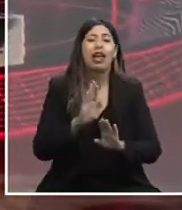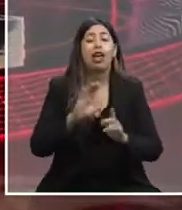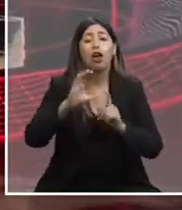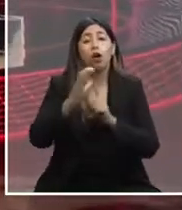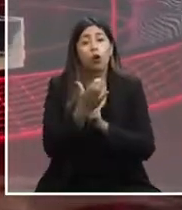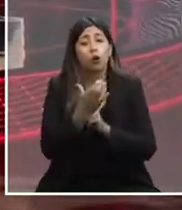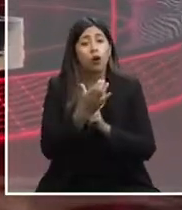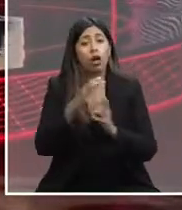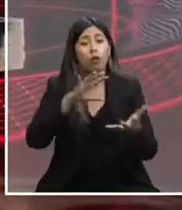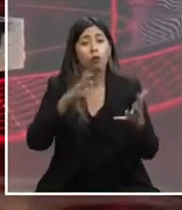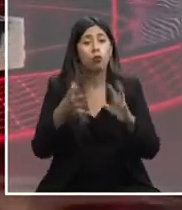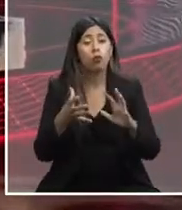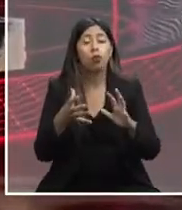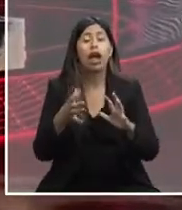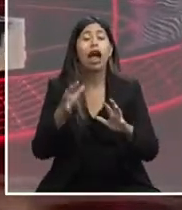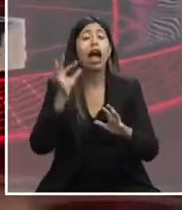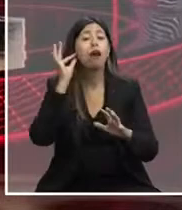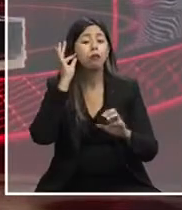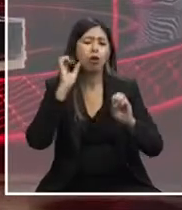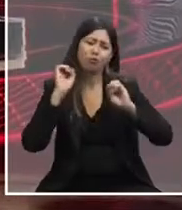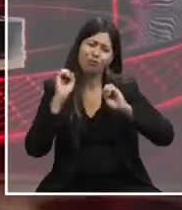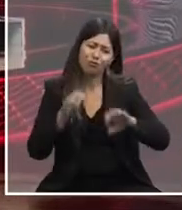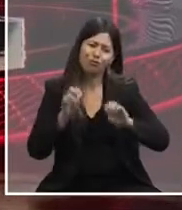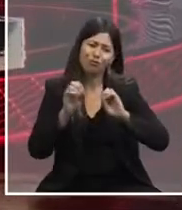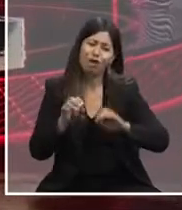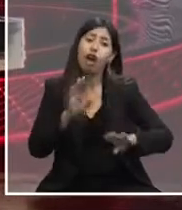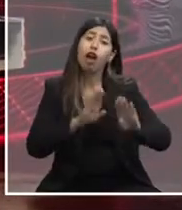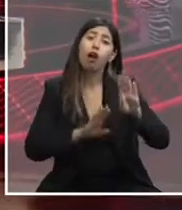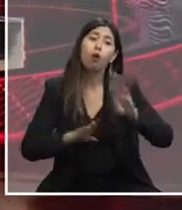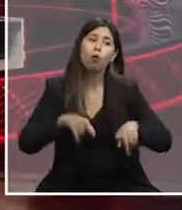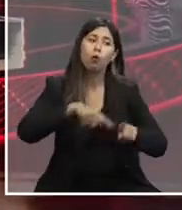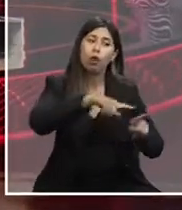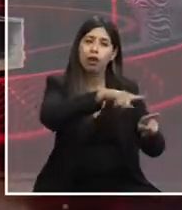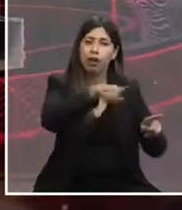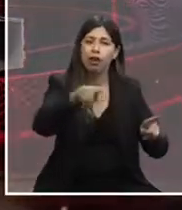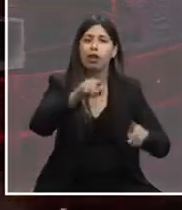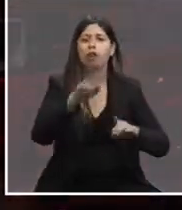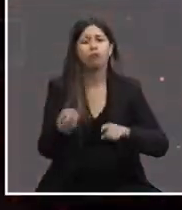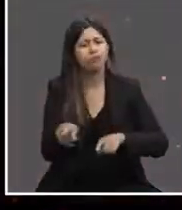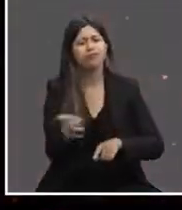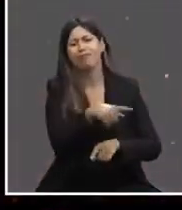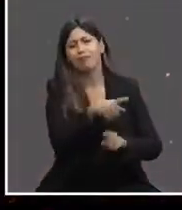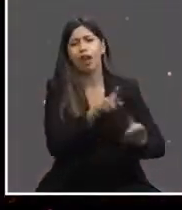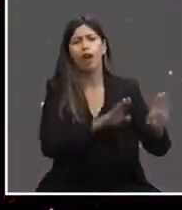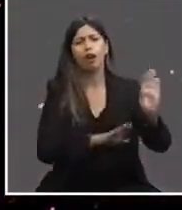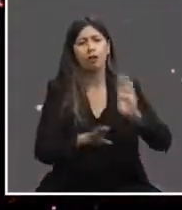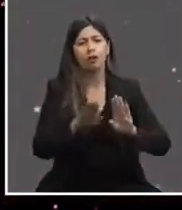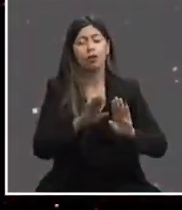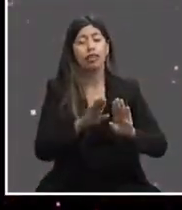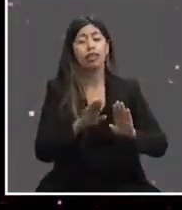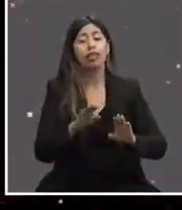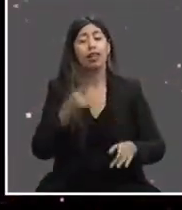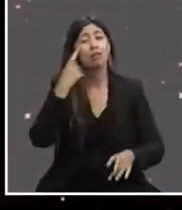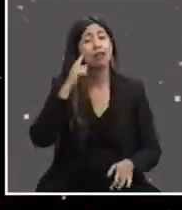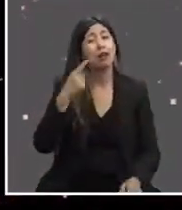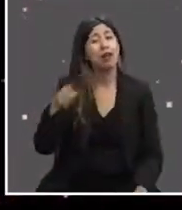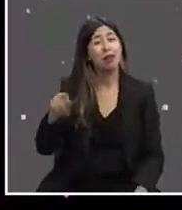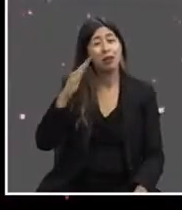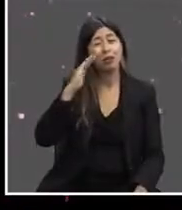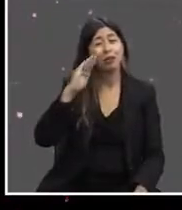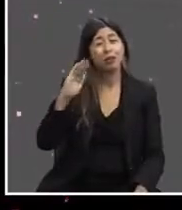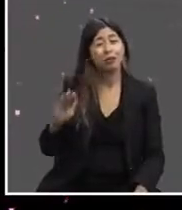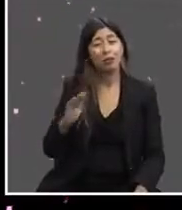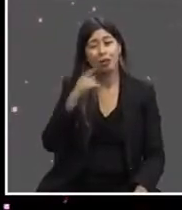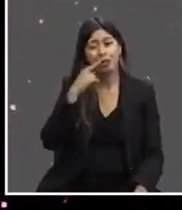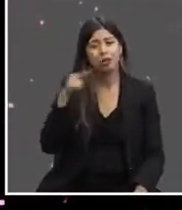social status, which is as striatum loves. Of course, boys are encouraged when they are competitive or individualistic.